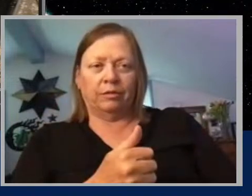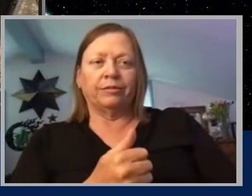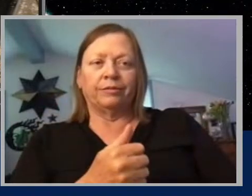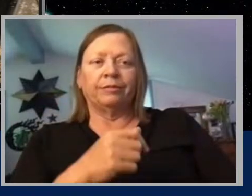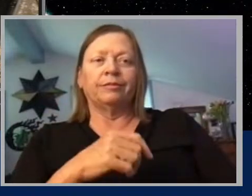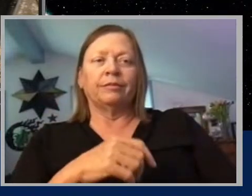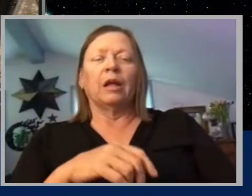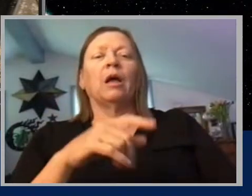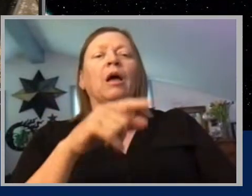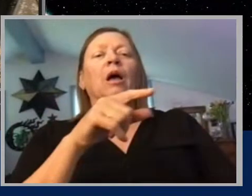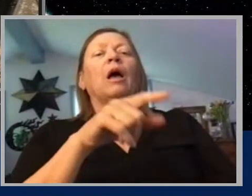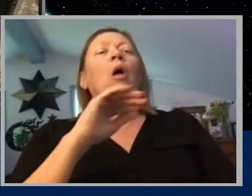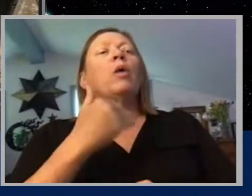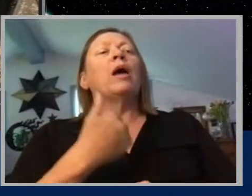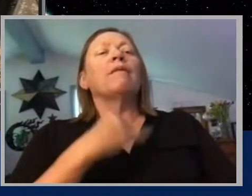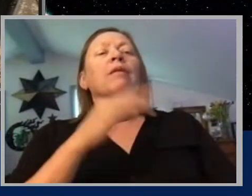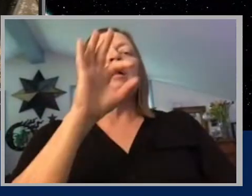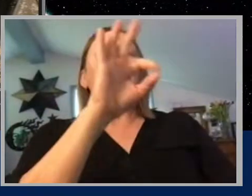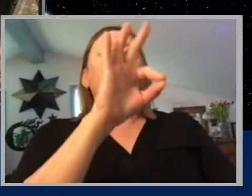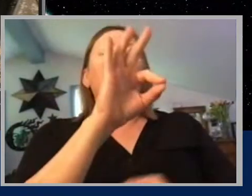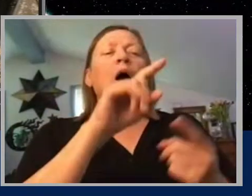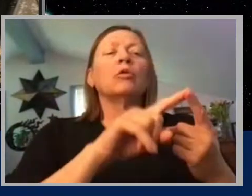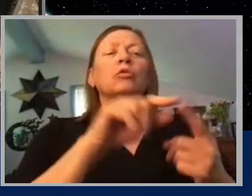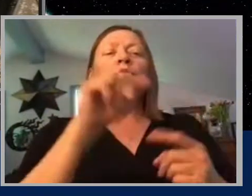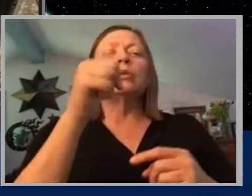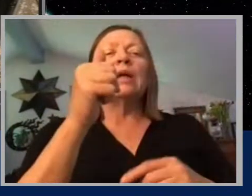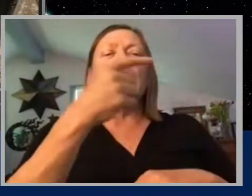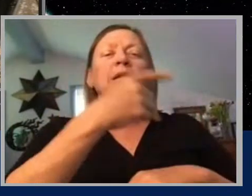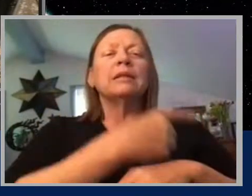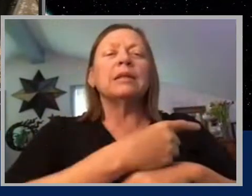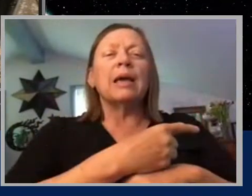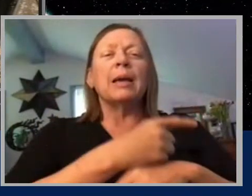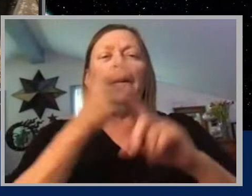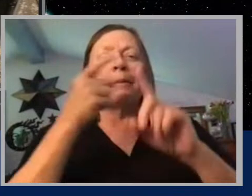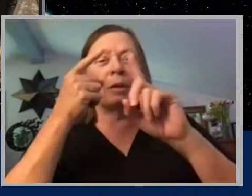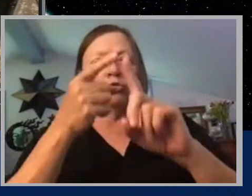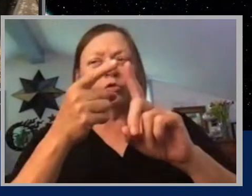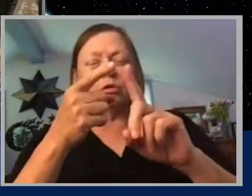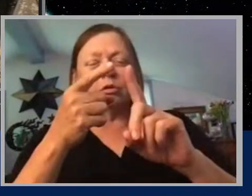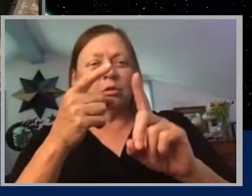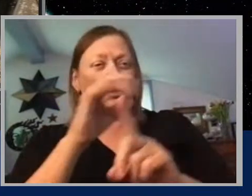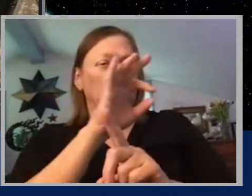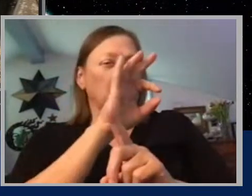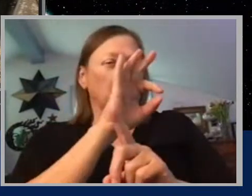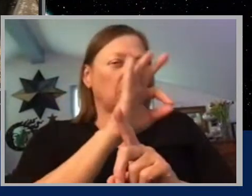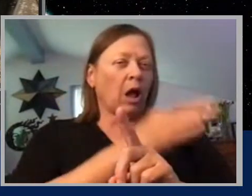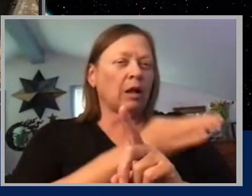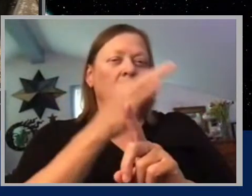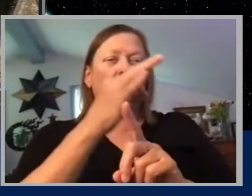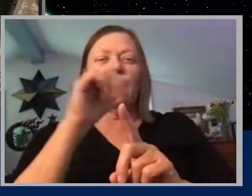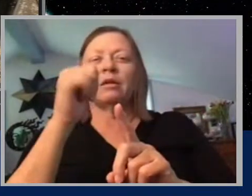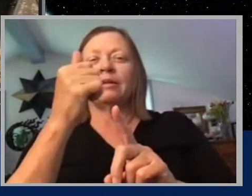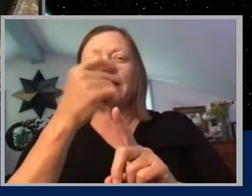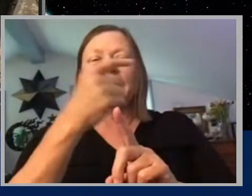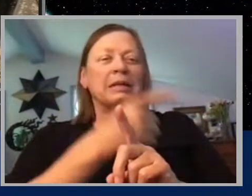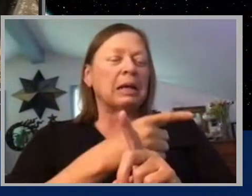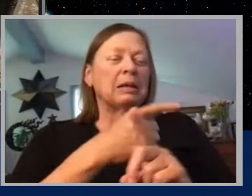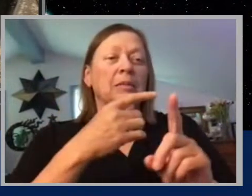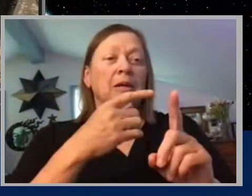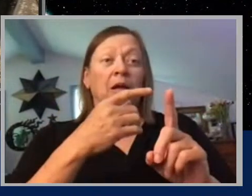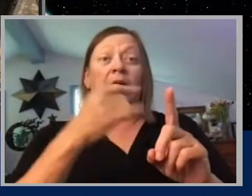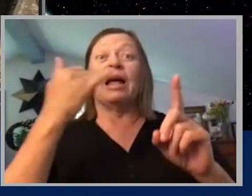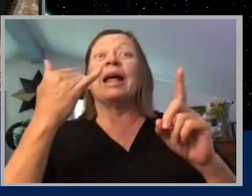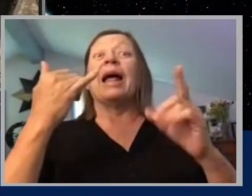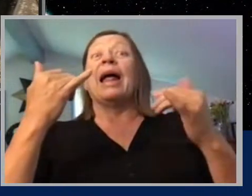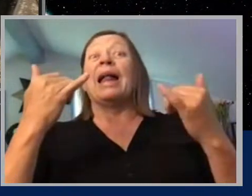from the NASA docks. And I think there's a certain day where now it doesn't matter if you're there for 6 months or 9 days, you're now